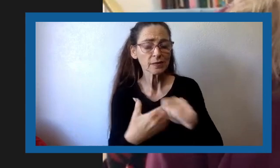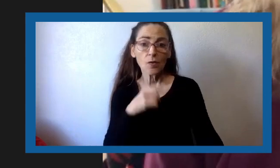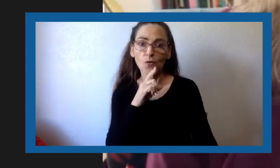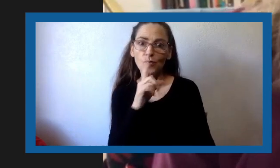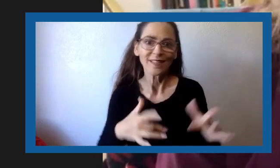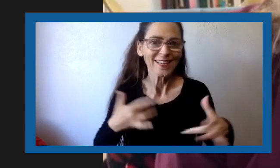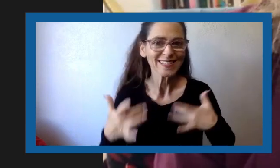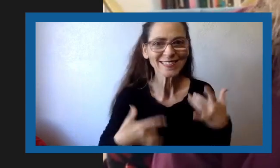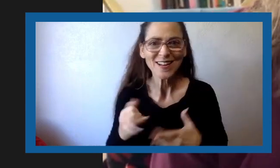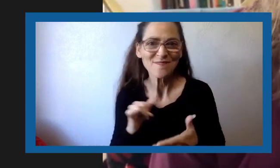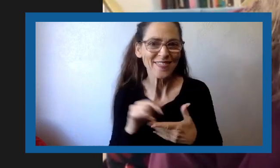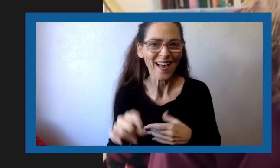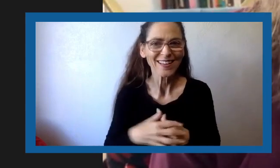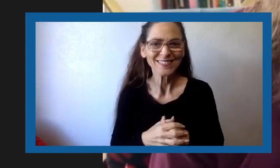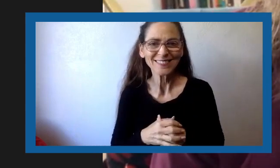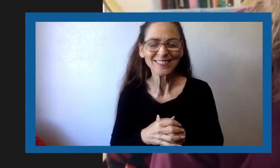really excited about that.